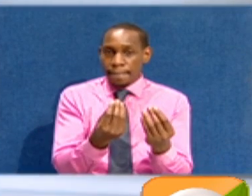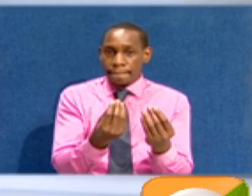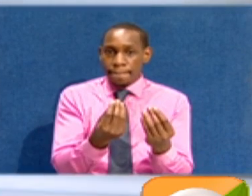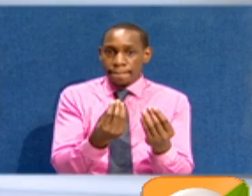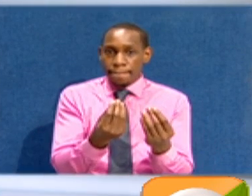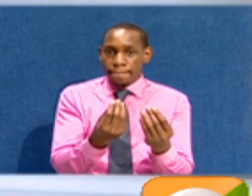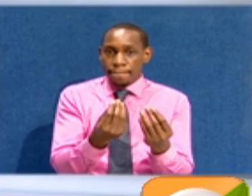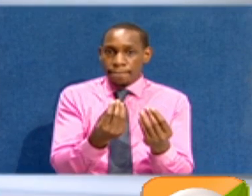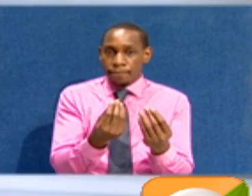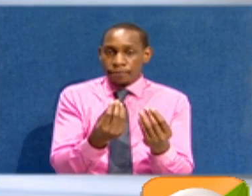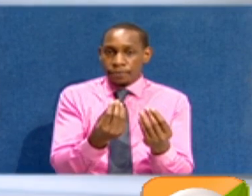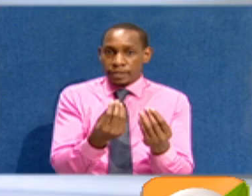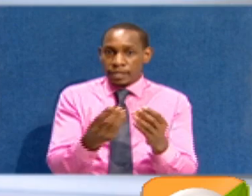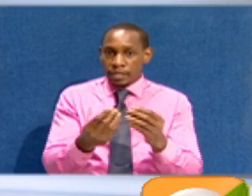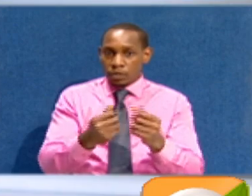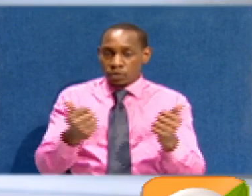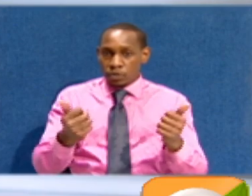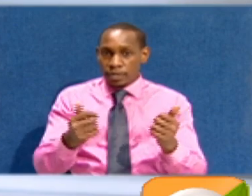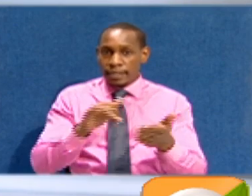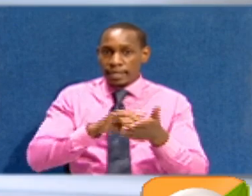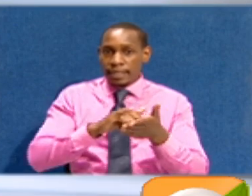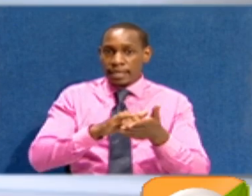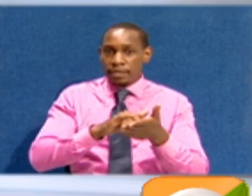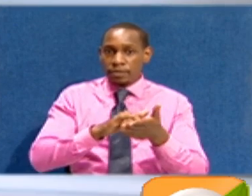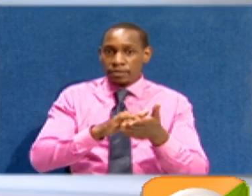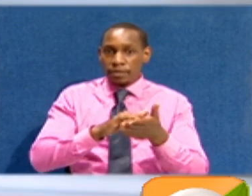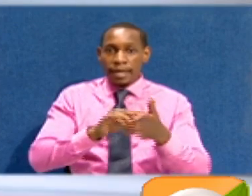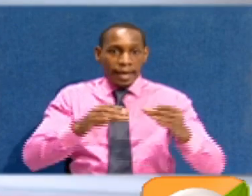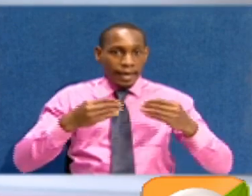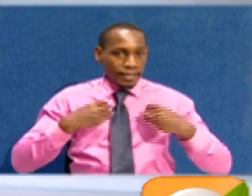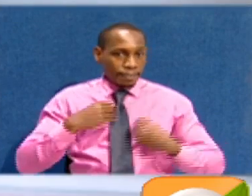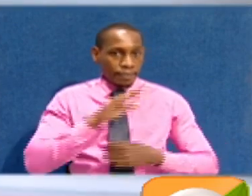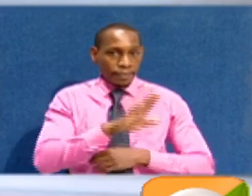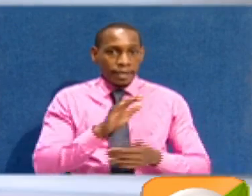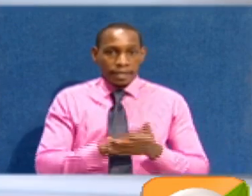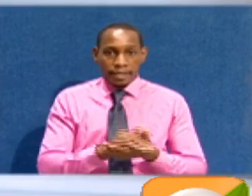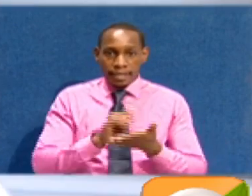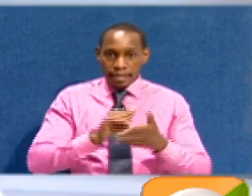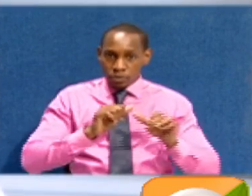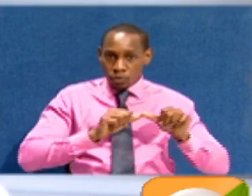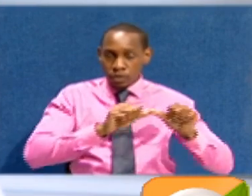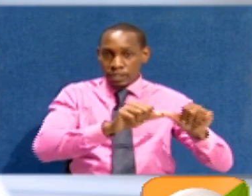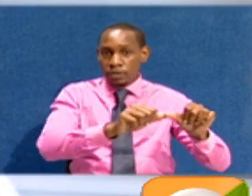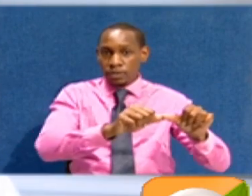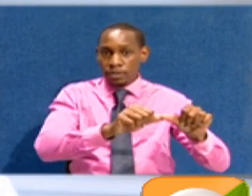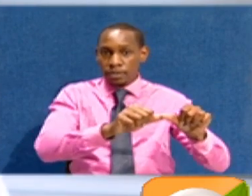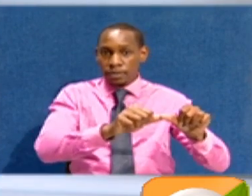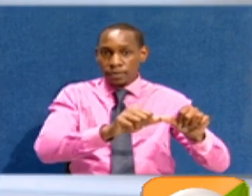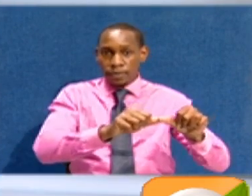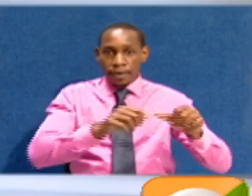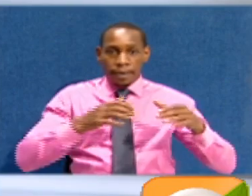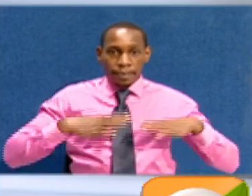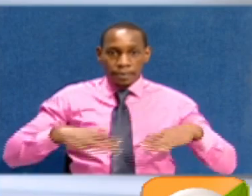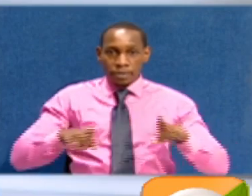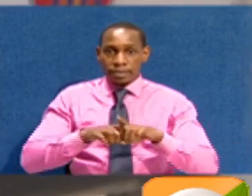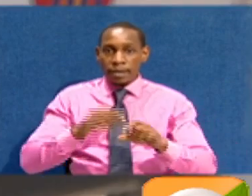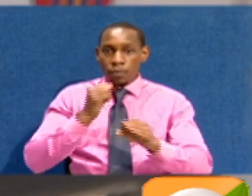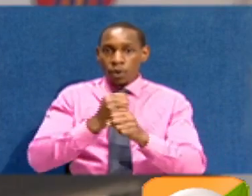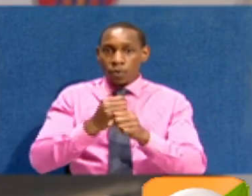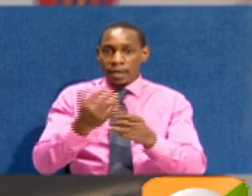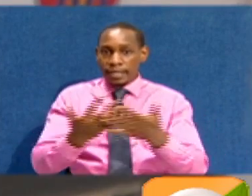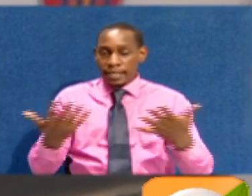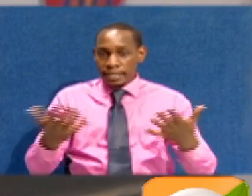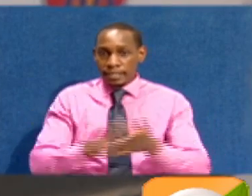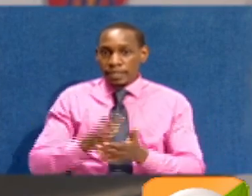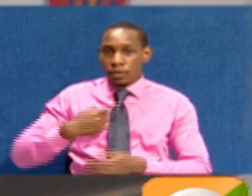kit solution, which actually allows you to retain the passengers and also do cargo.